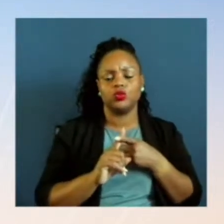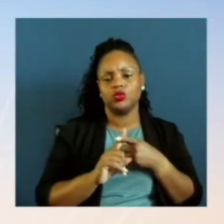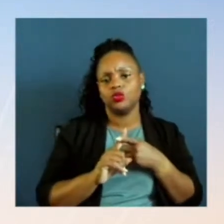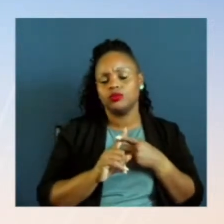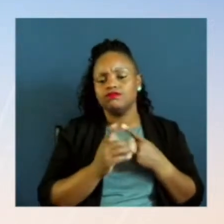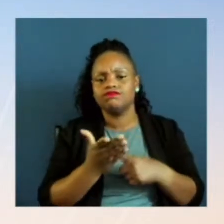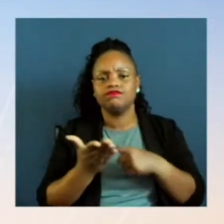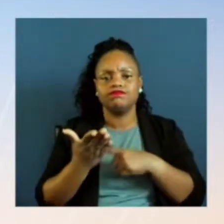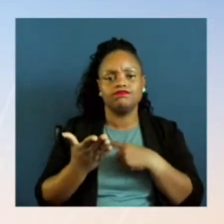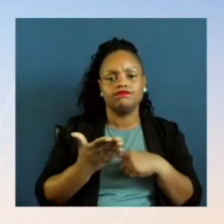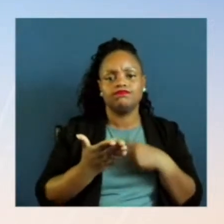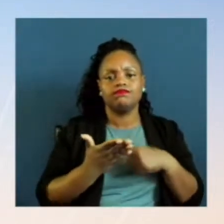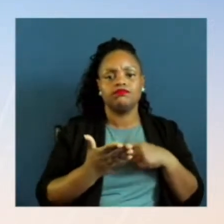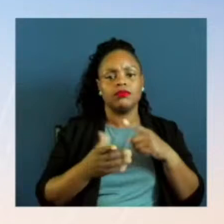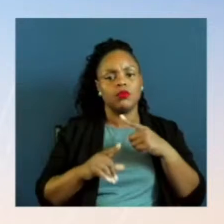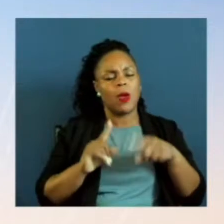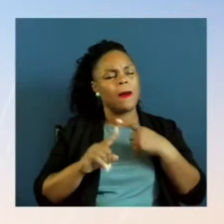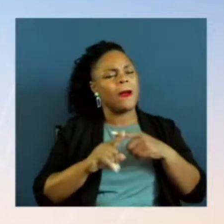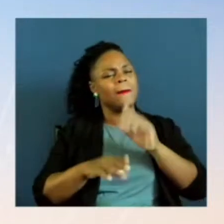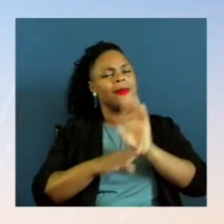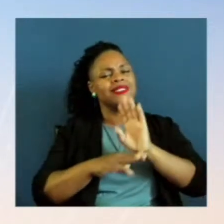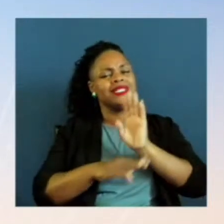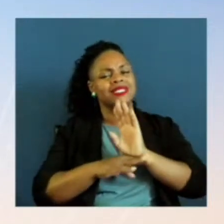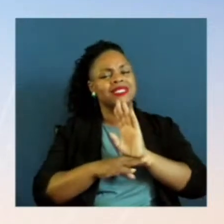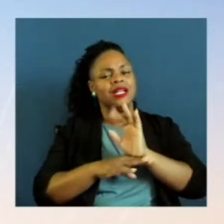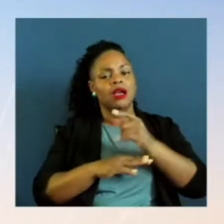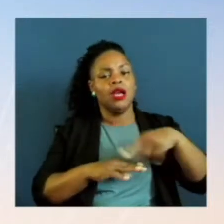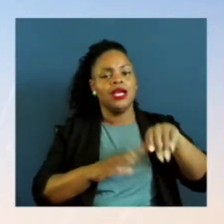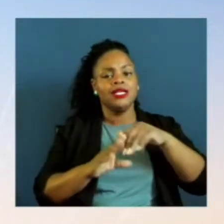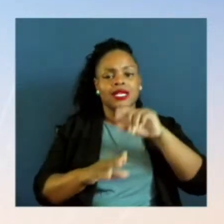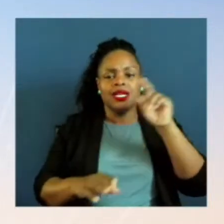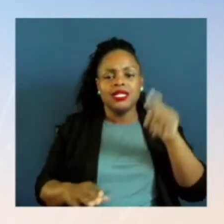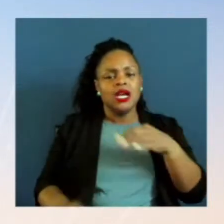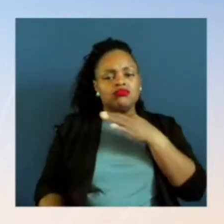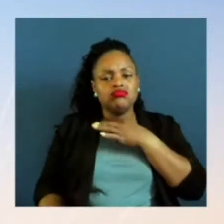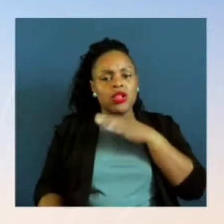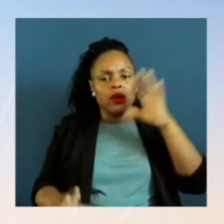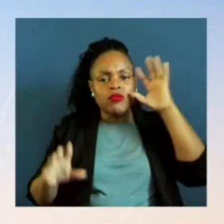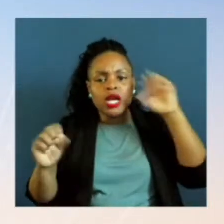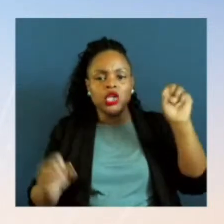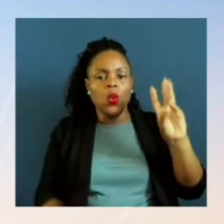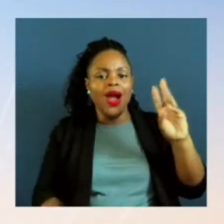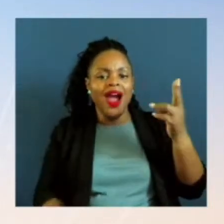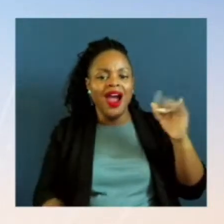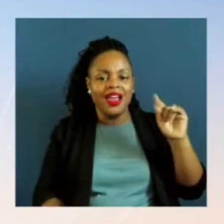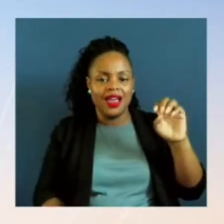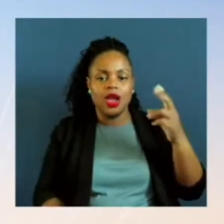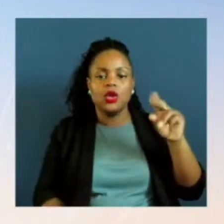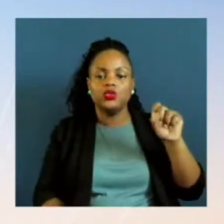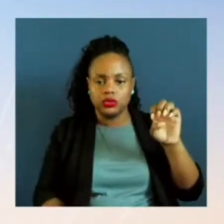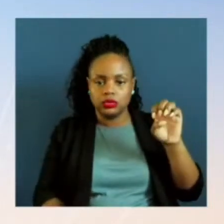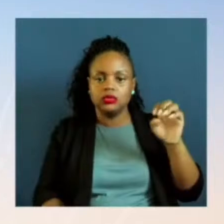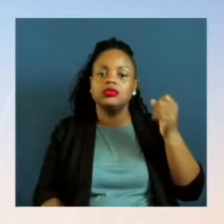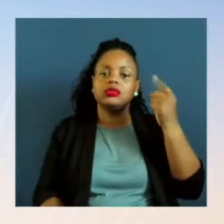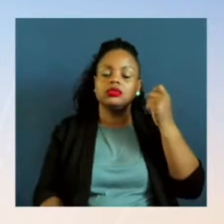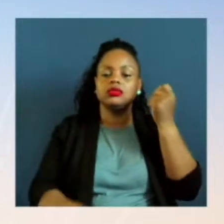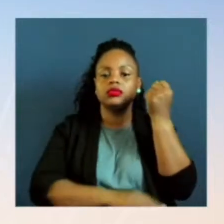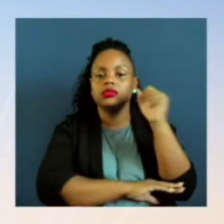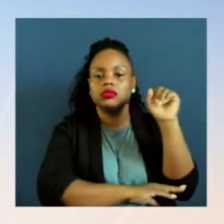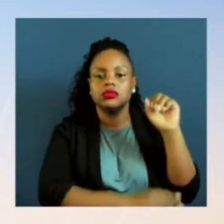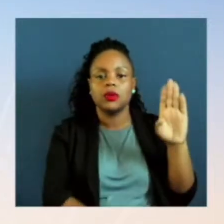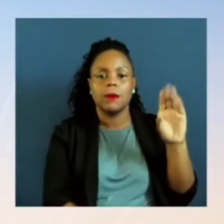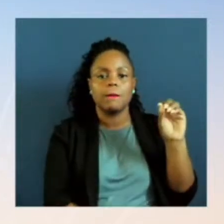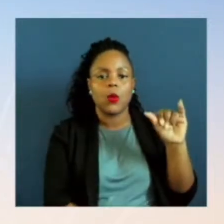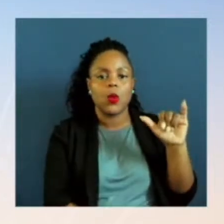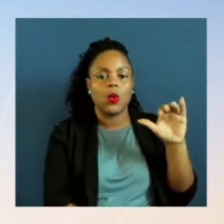in Texas? Like, would the president and the White House support a boycott of sorts against Texas? That's not a call we're making